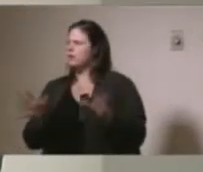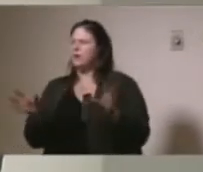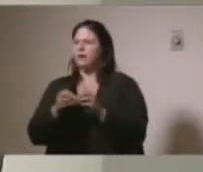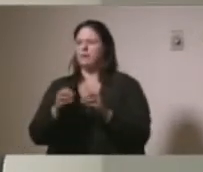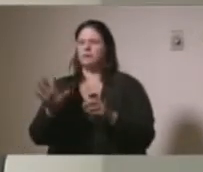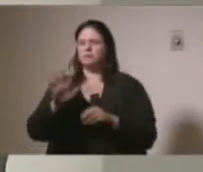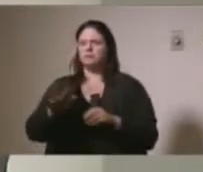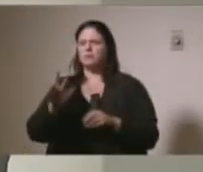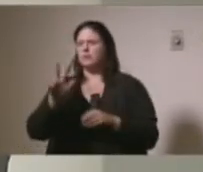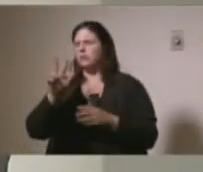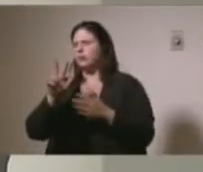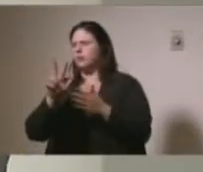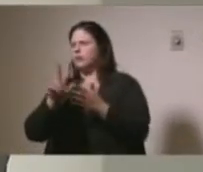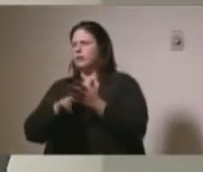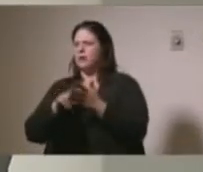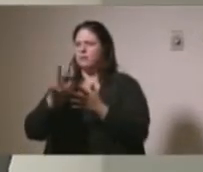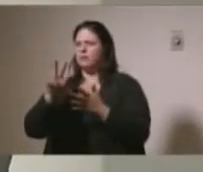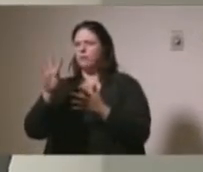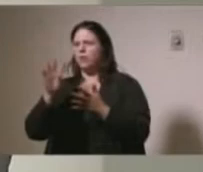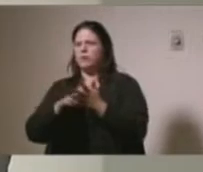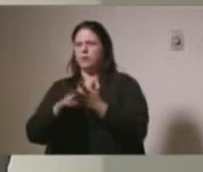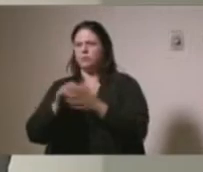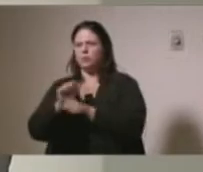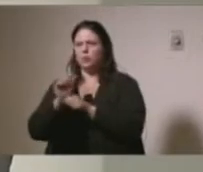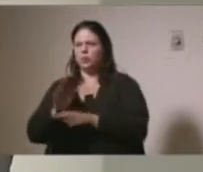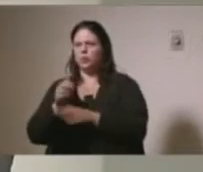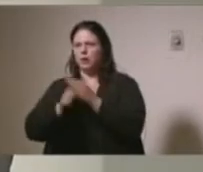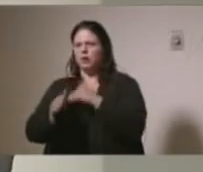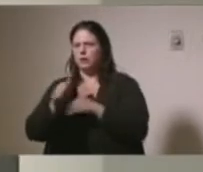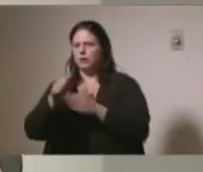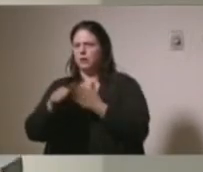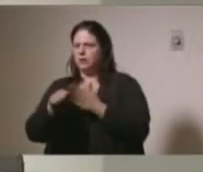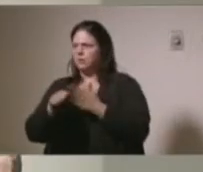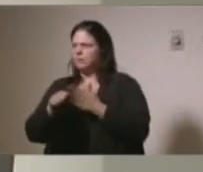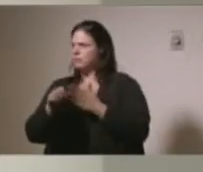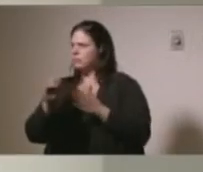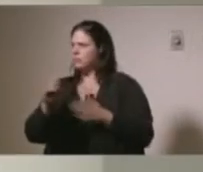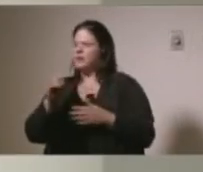3,500 to 4,000 members in Post, which is about 85% density.